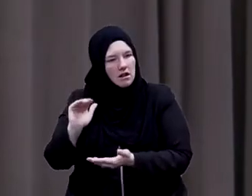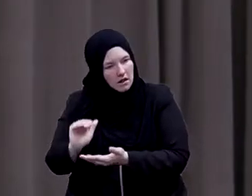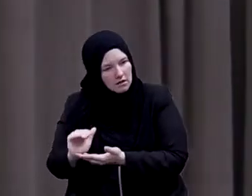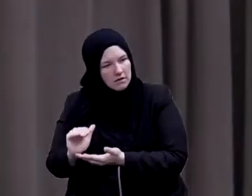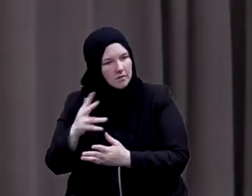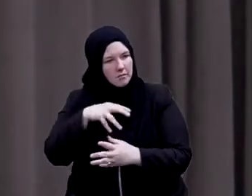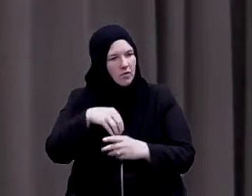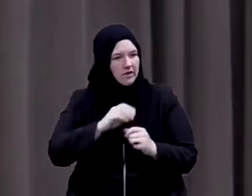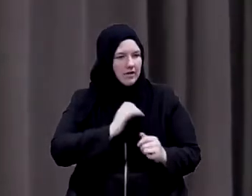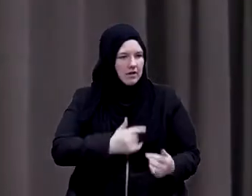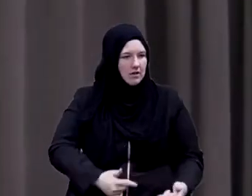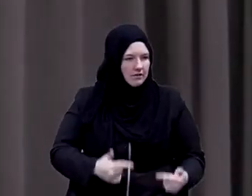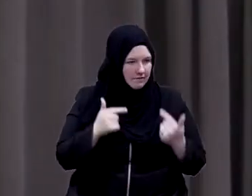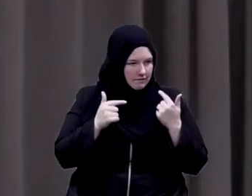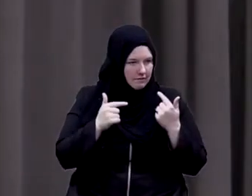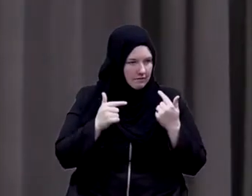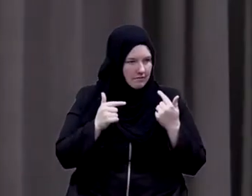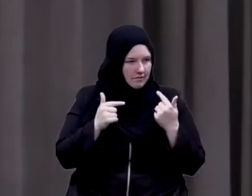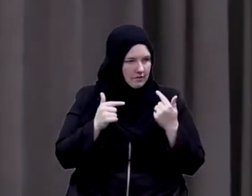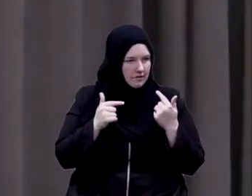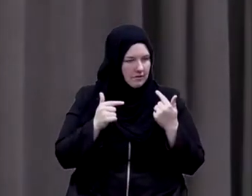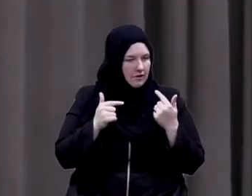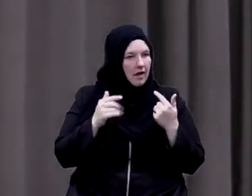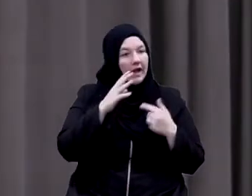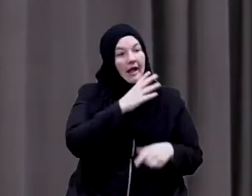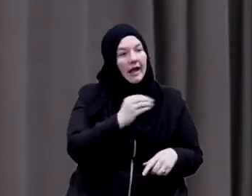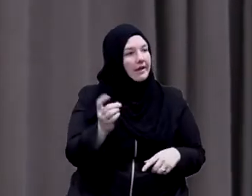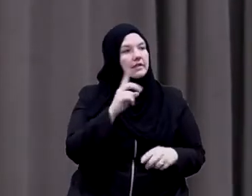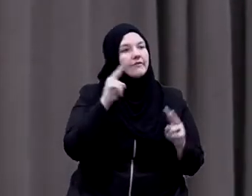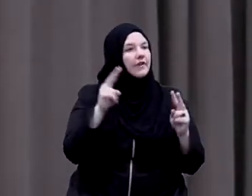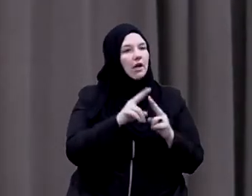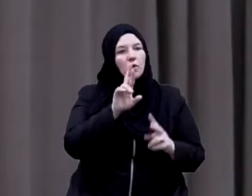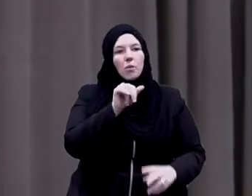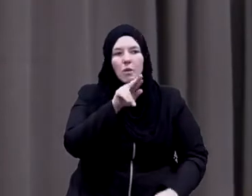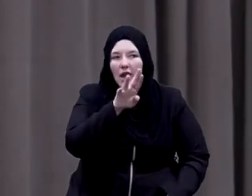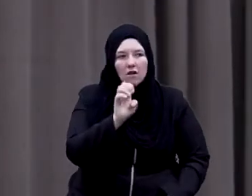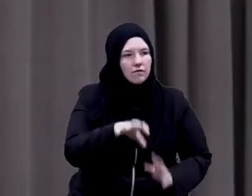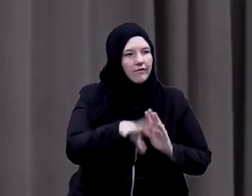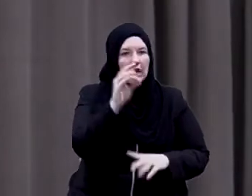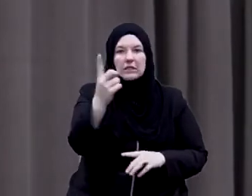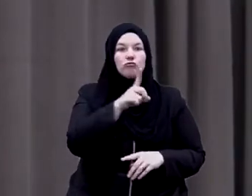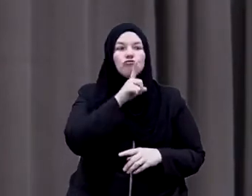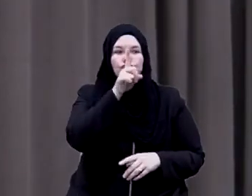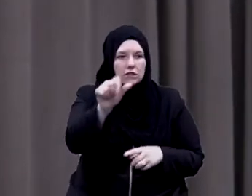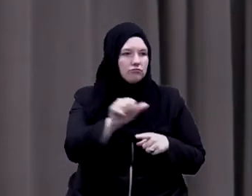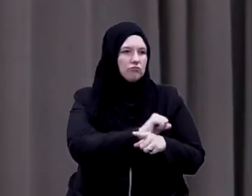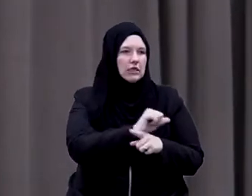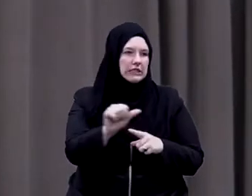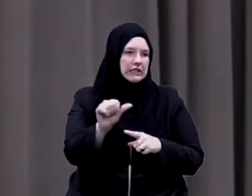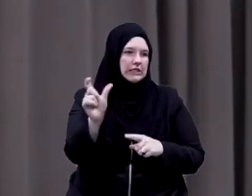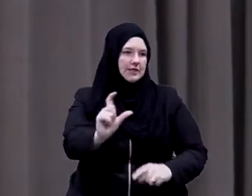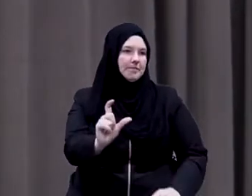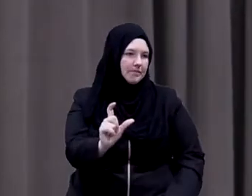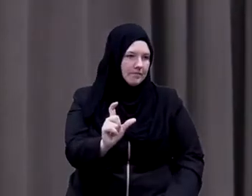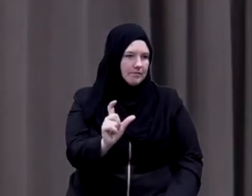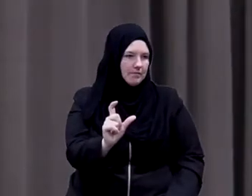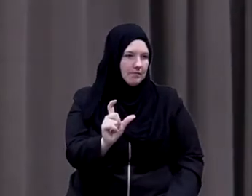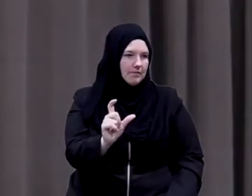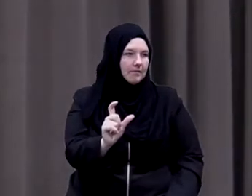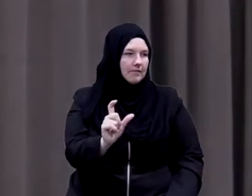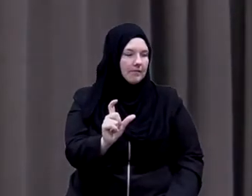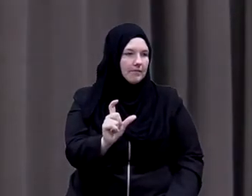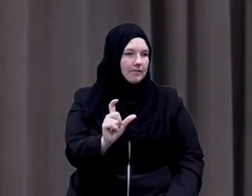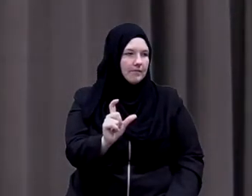And this is the last button. If you unbutton, then you're bare. You're exposed.